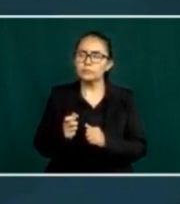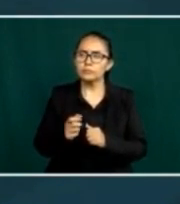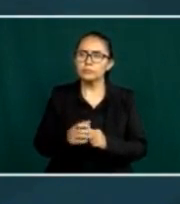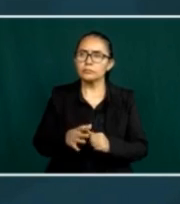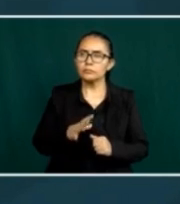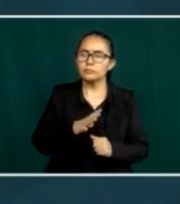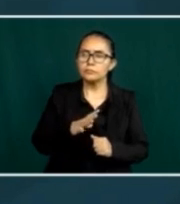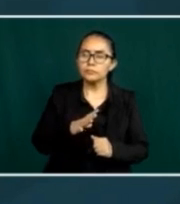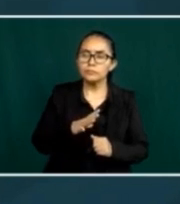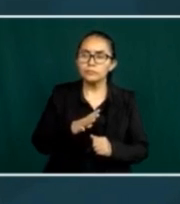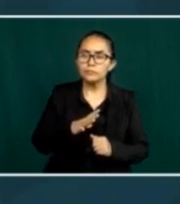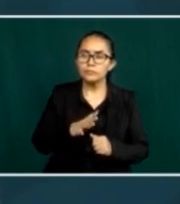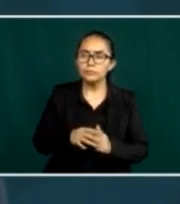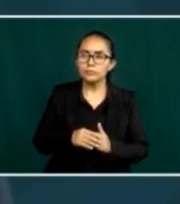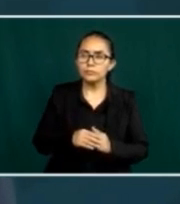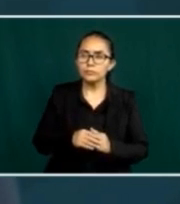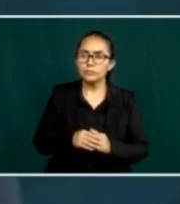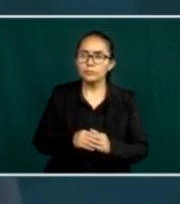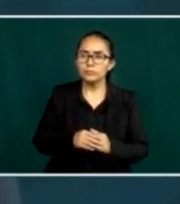elements.